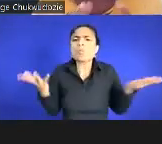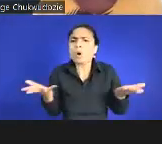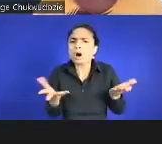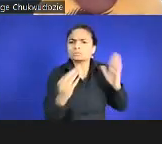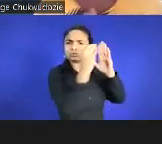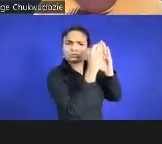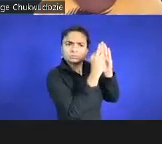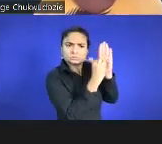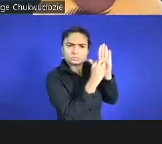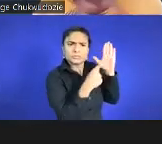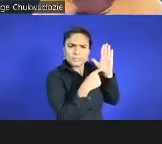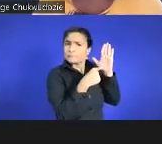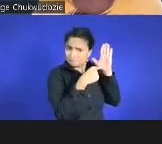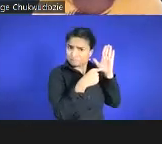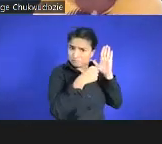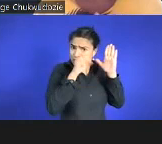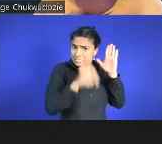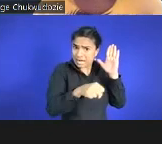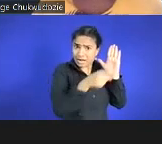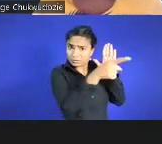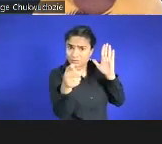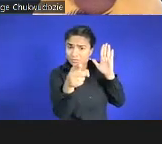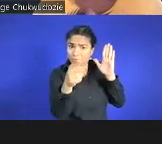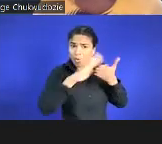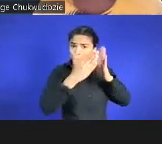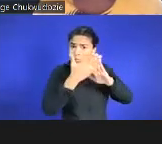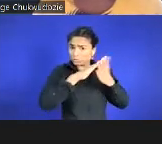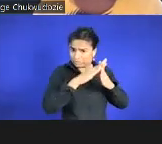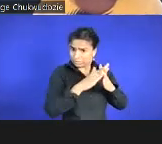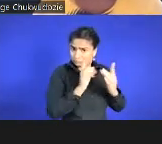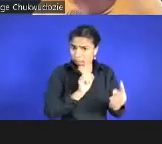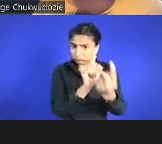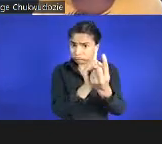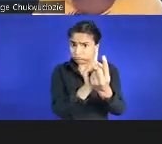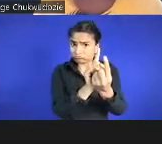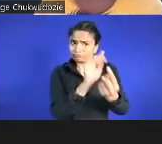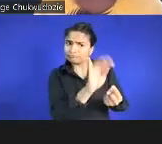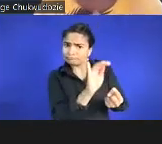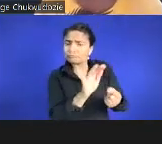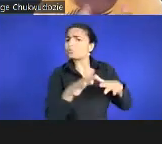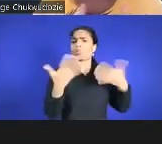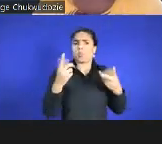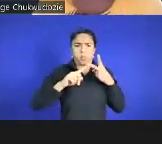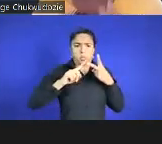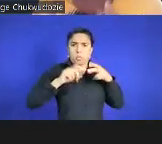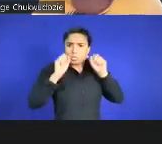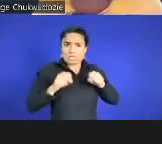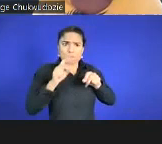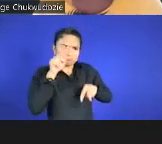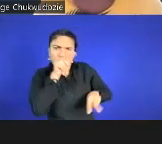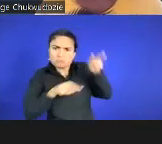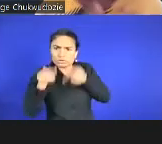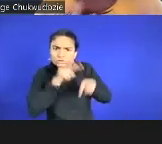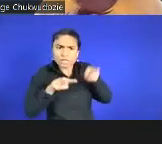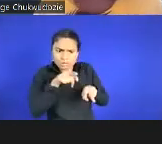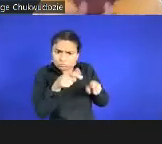Then monitoring and evaluation activities, sometimes it's called MEL, sometimes it's called MEAL, monitoring, evaluation, accountability,